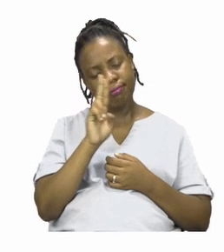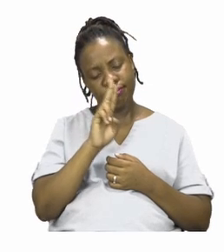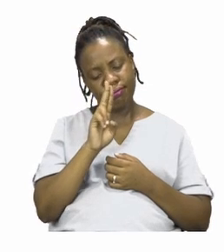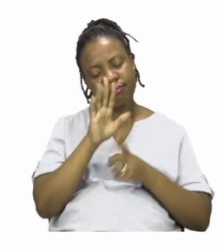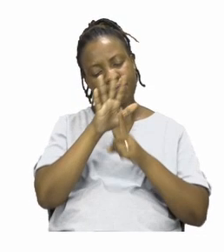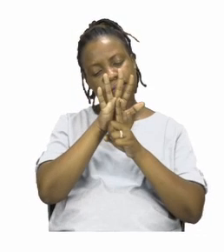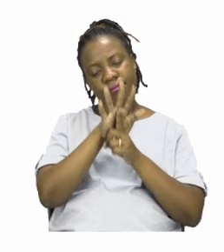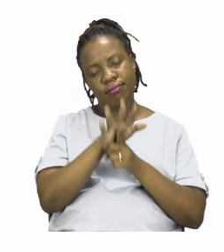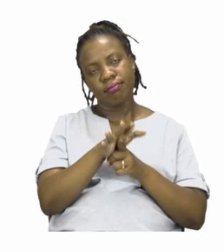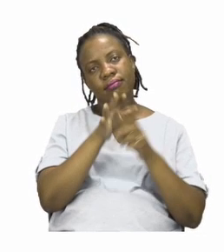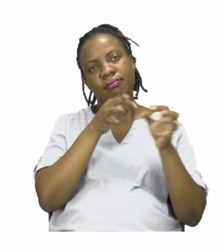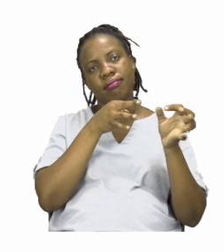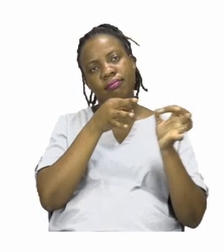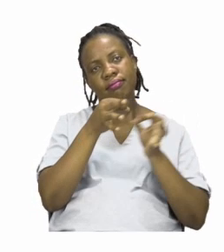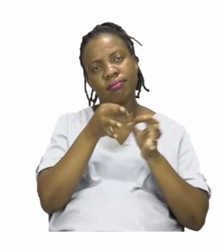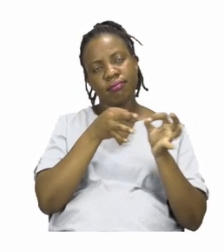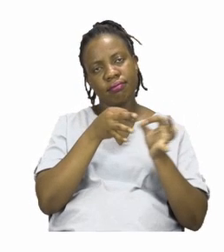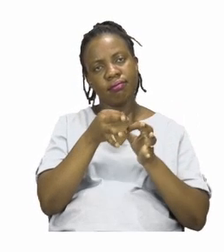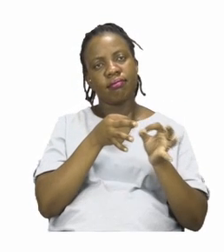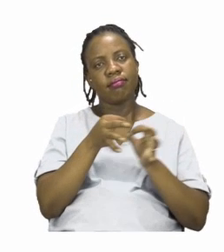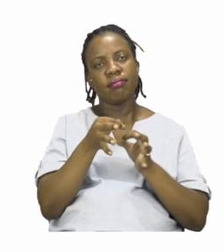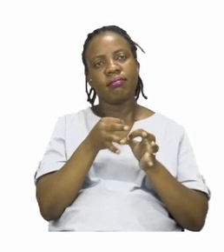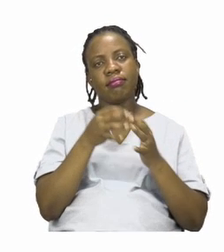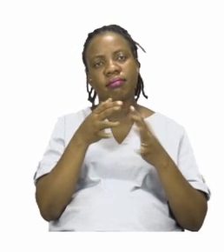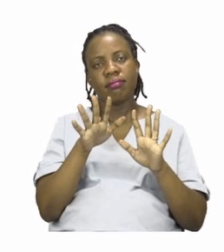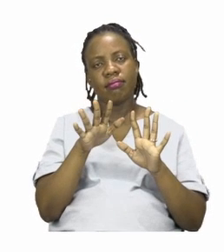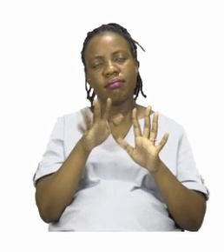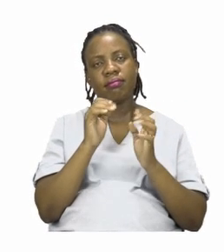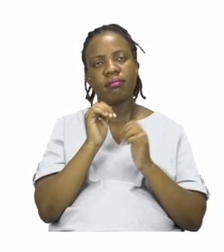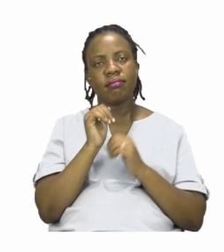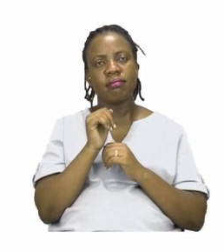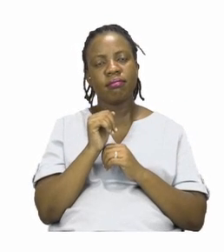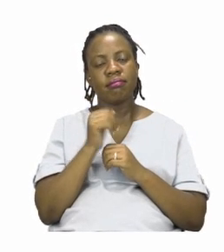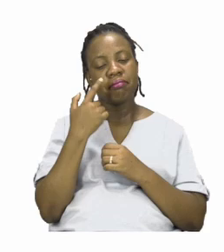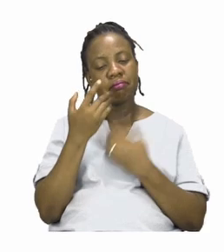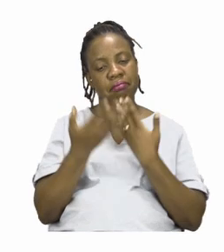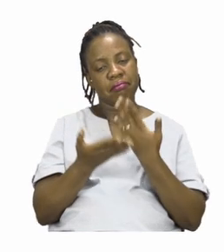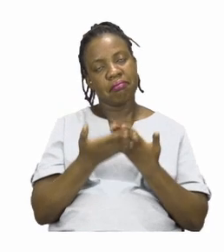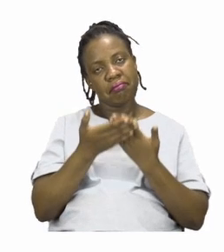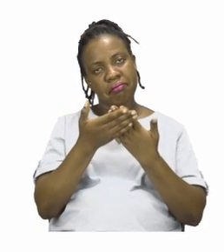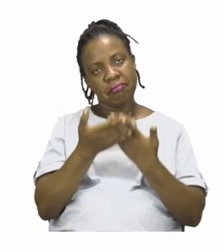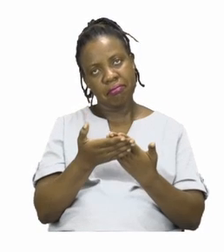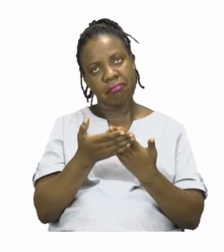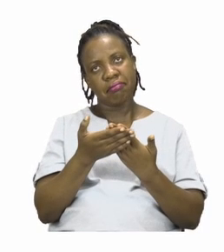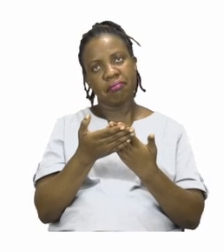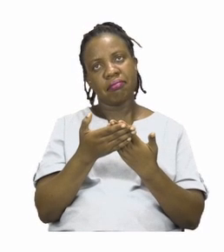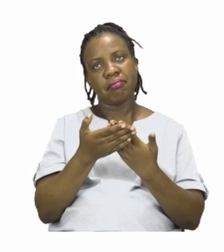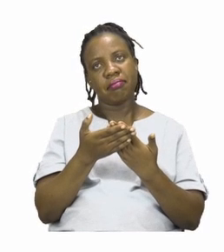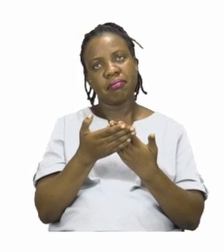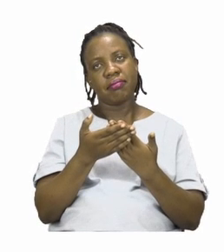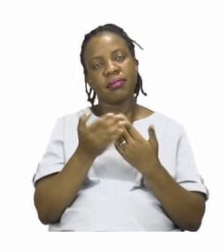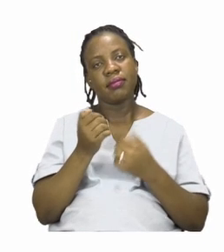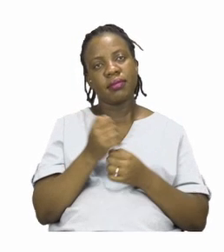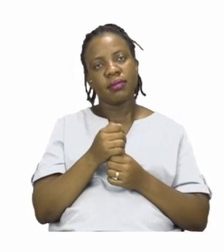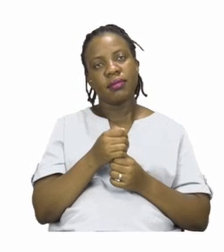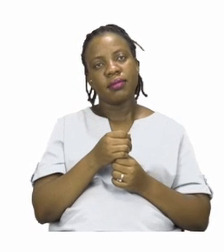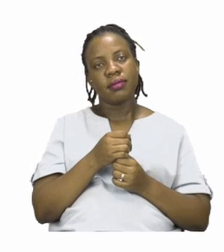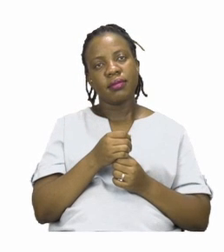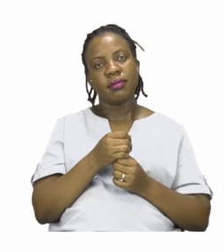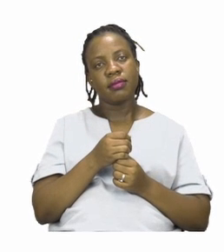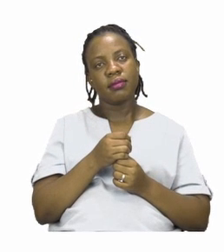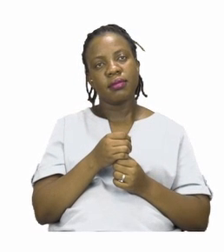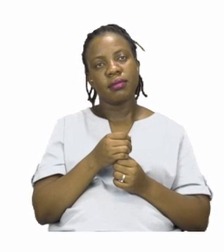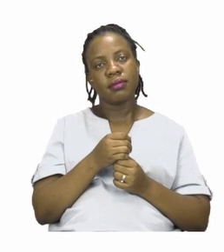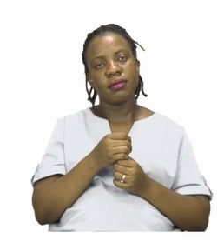to that description. Now, I'm going to do one with you. So here, I